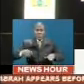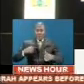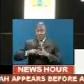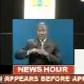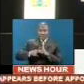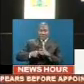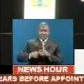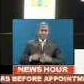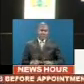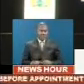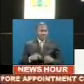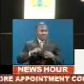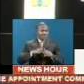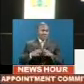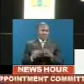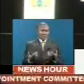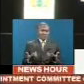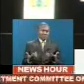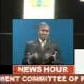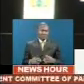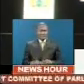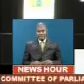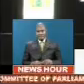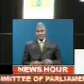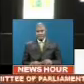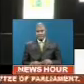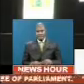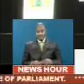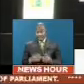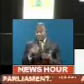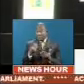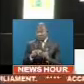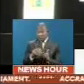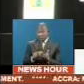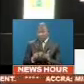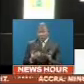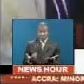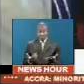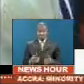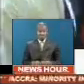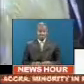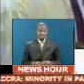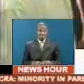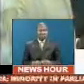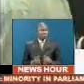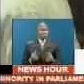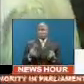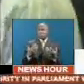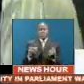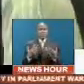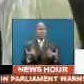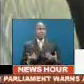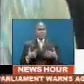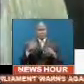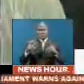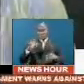Trends, the key challenges from start had been finances, machinery as well. For many young entrepreneurs, how